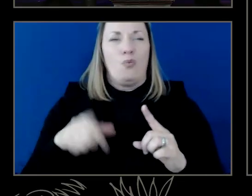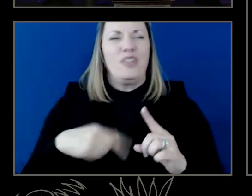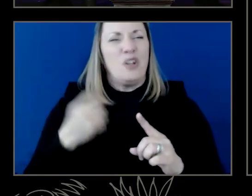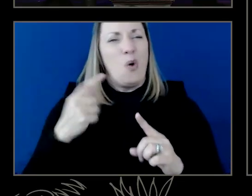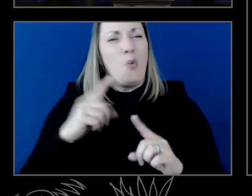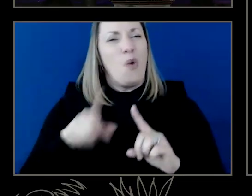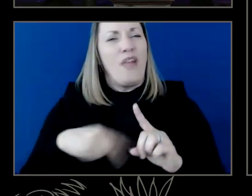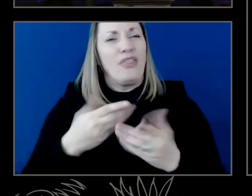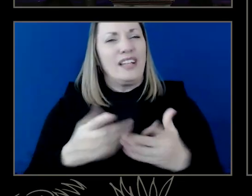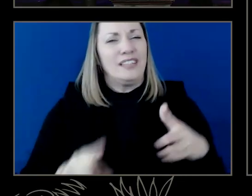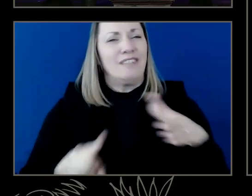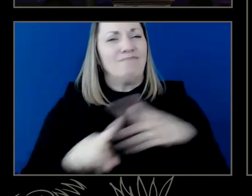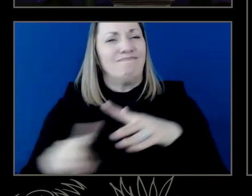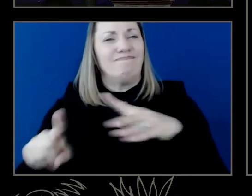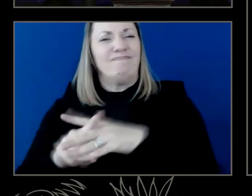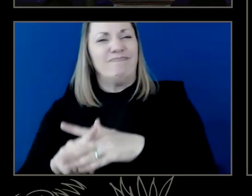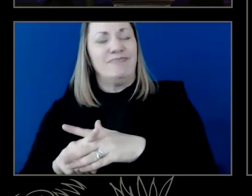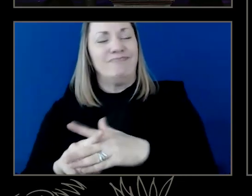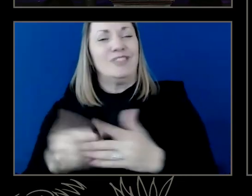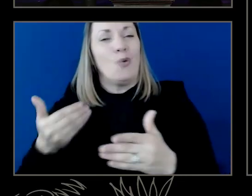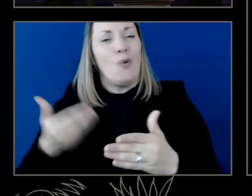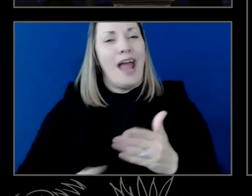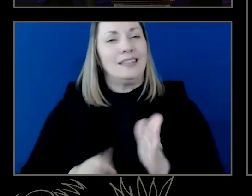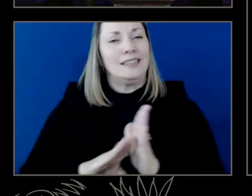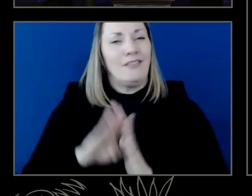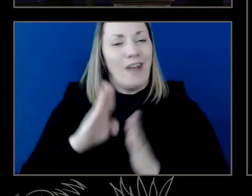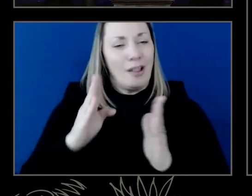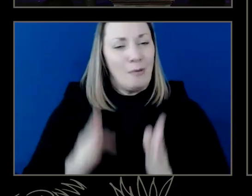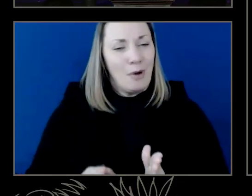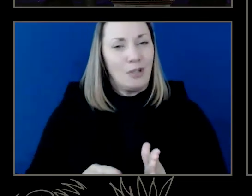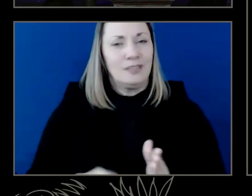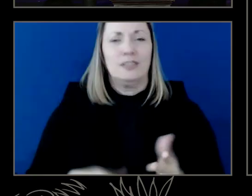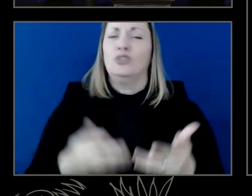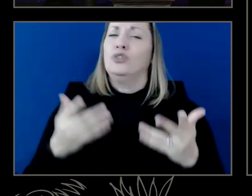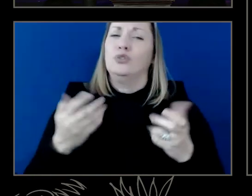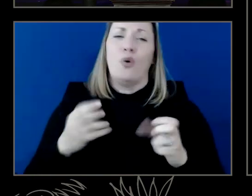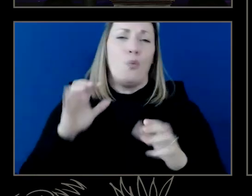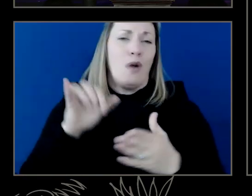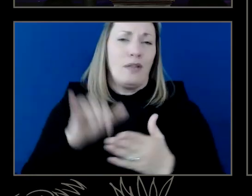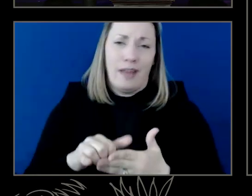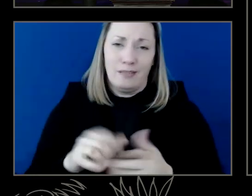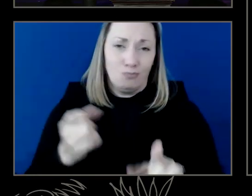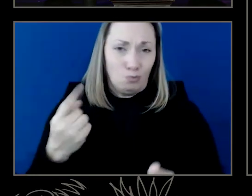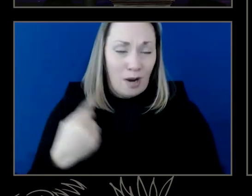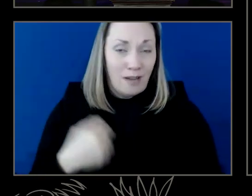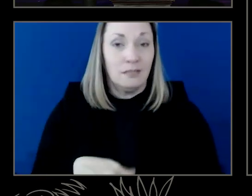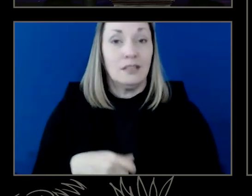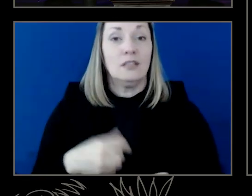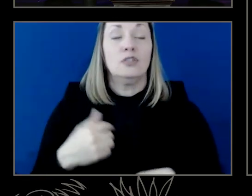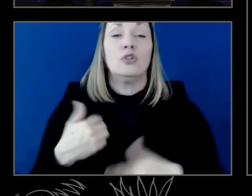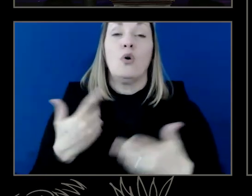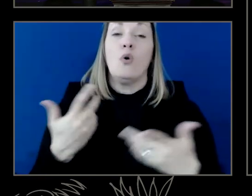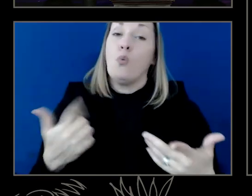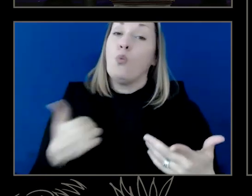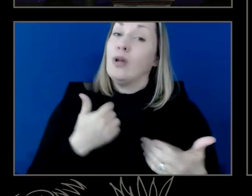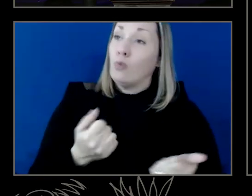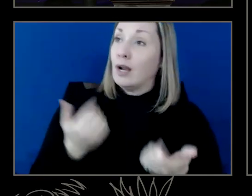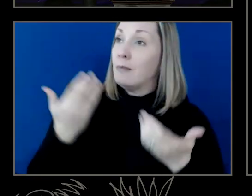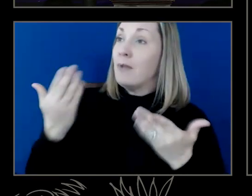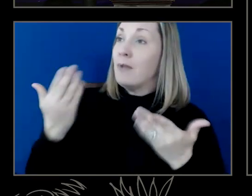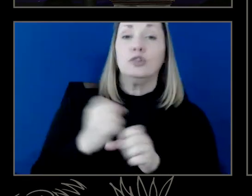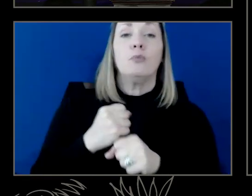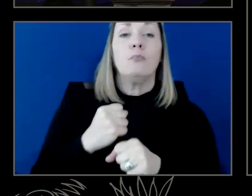And as a developers, that's the last thing we want, right? So what if we could make